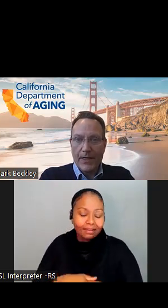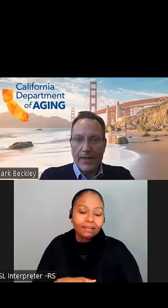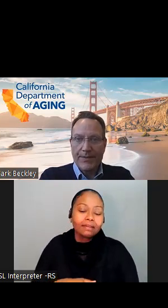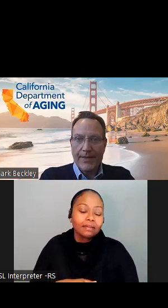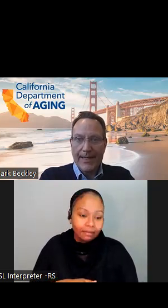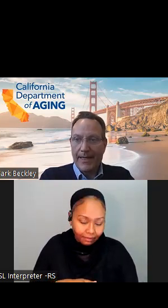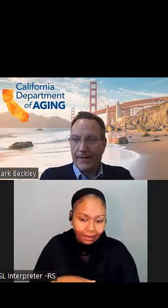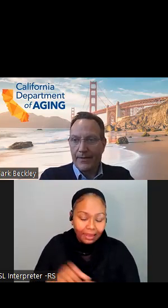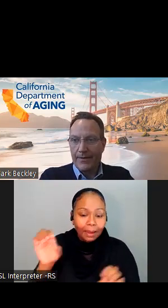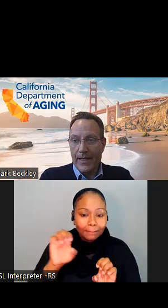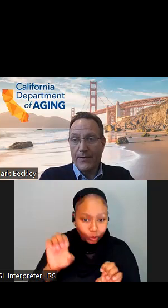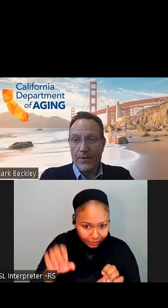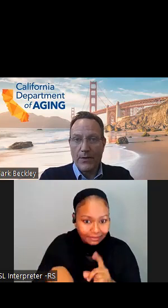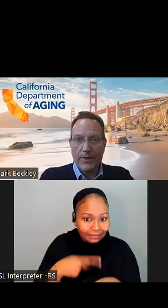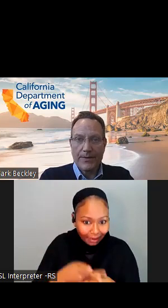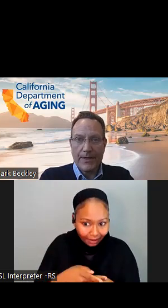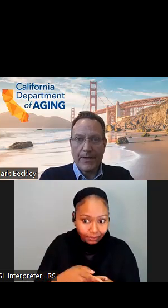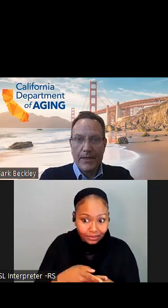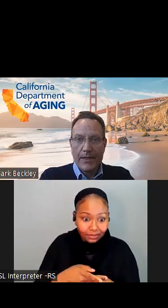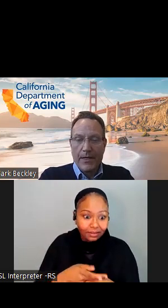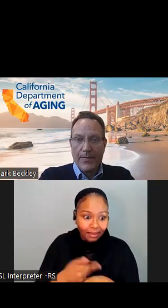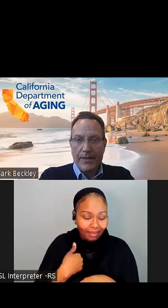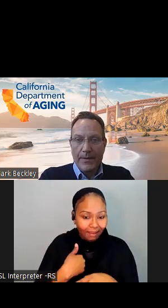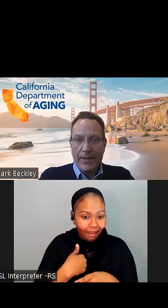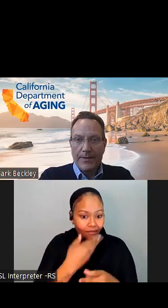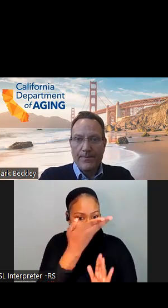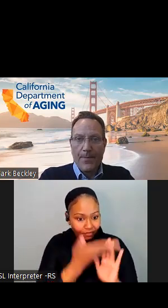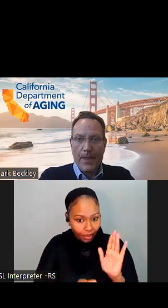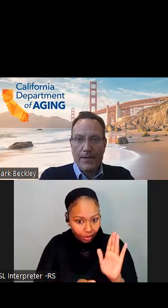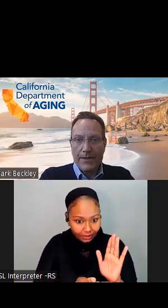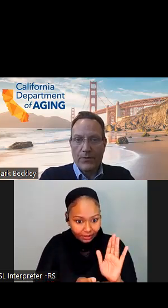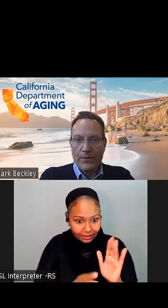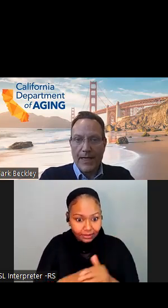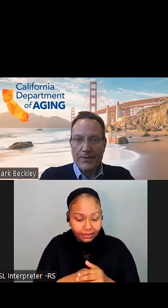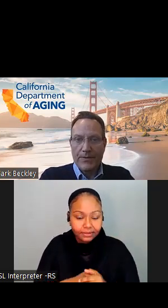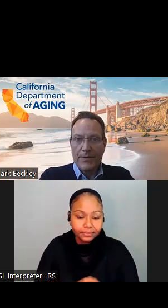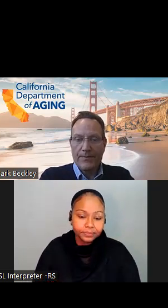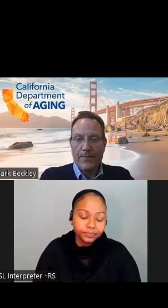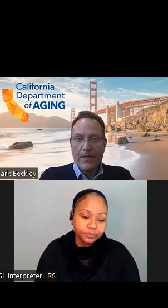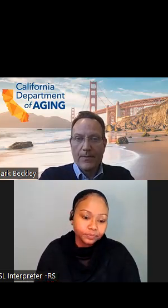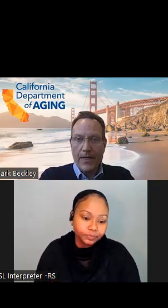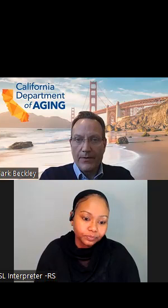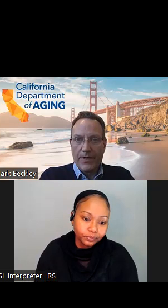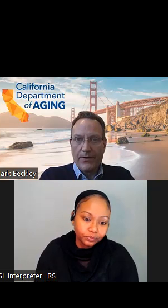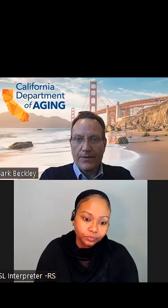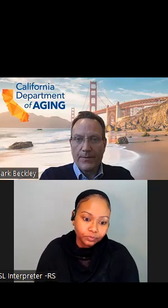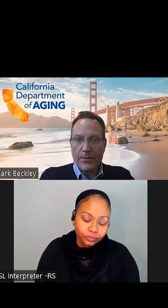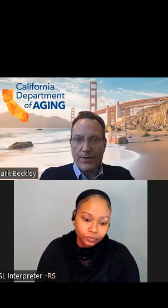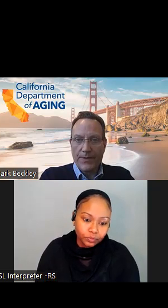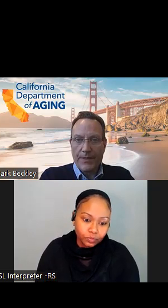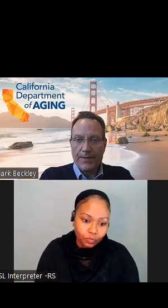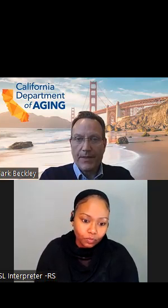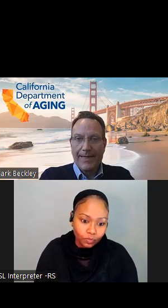emergency types, and they have the following listed: pandemics, natural disasters,